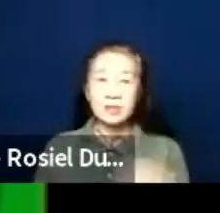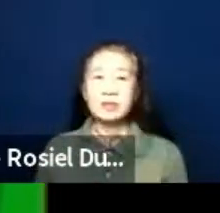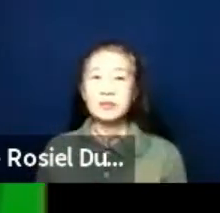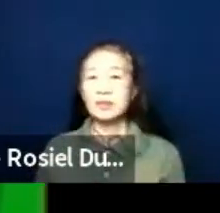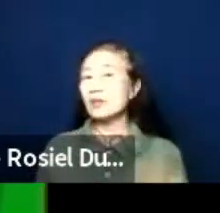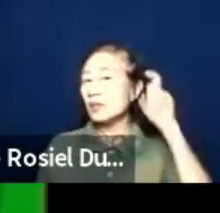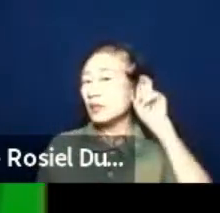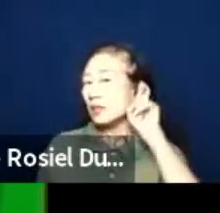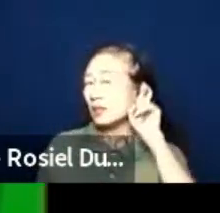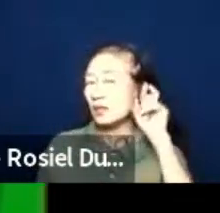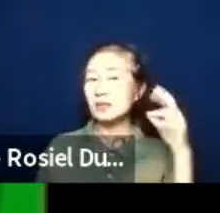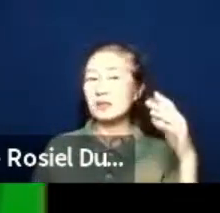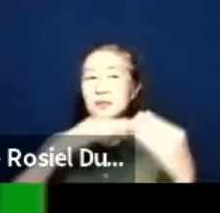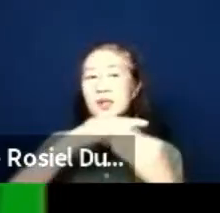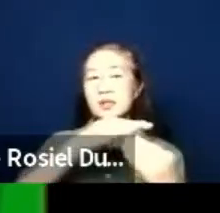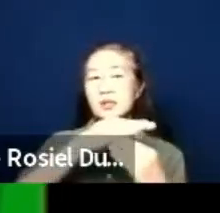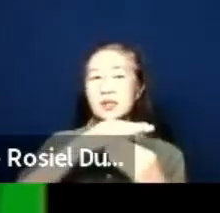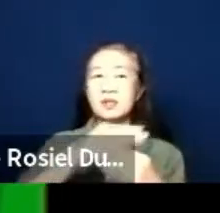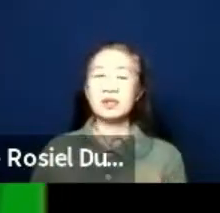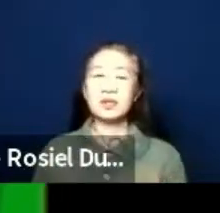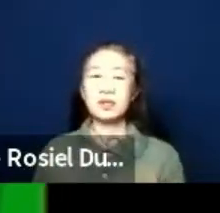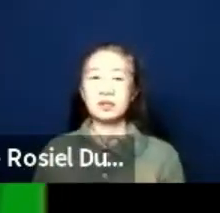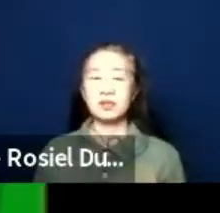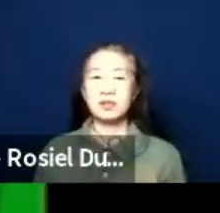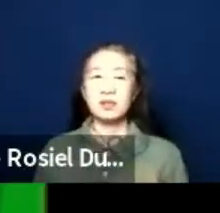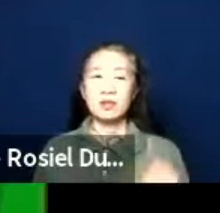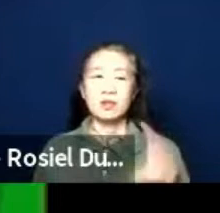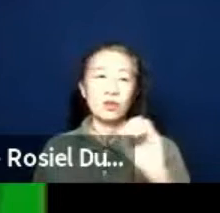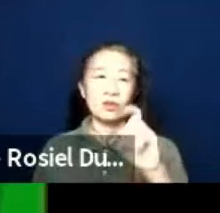and batteries, a backup supply of oxygen,